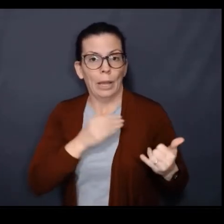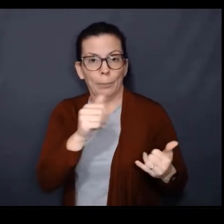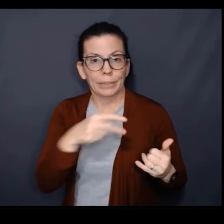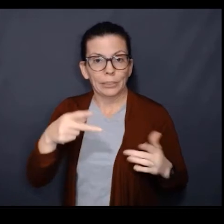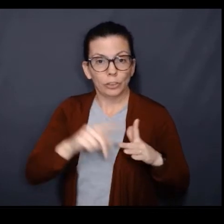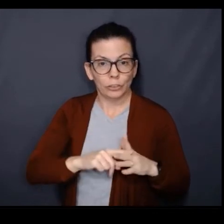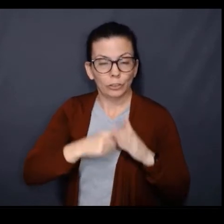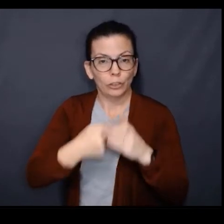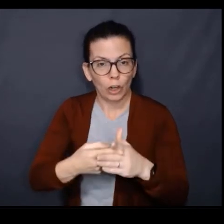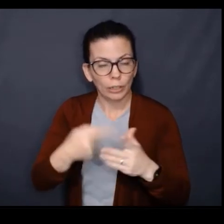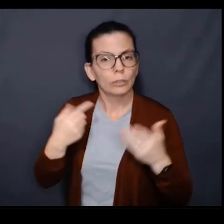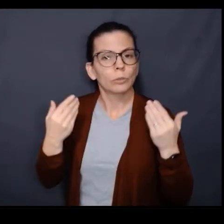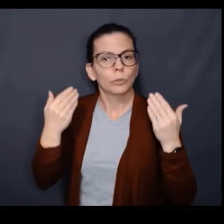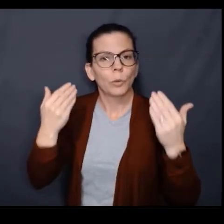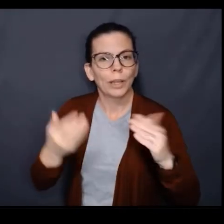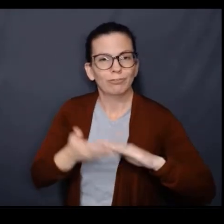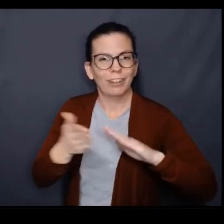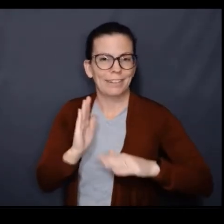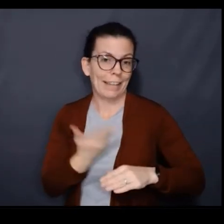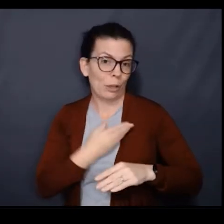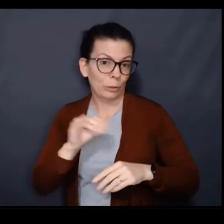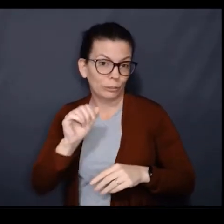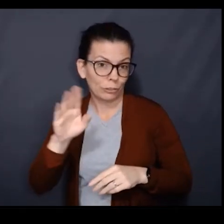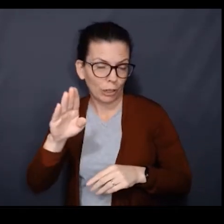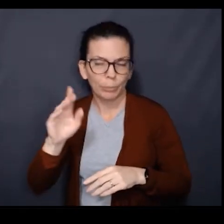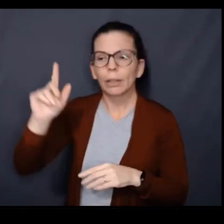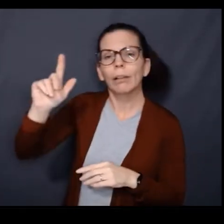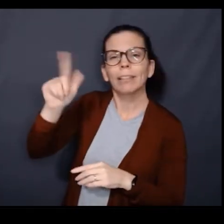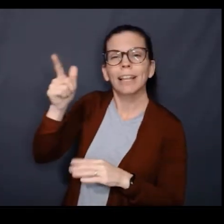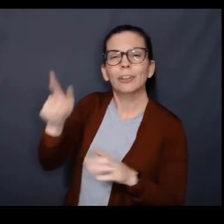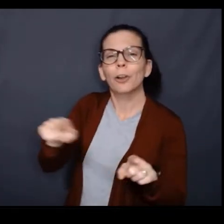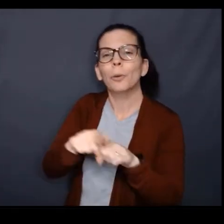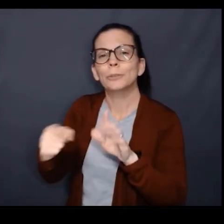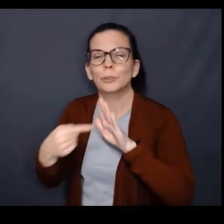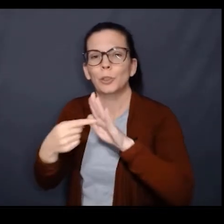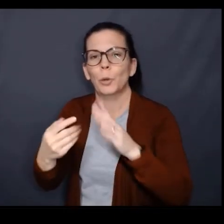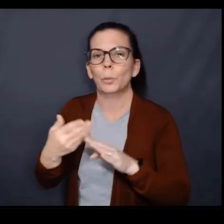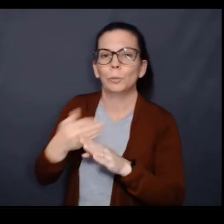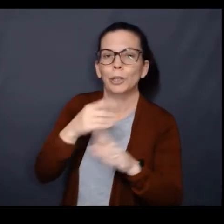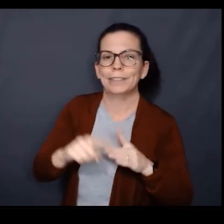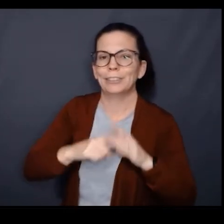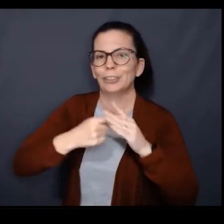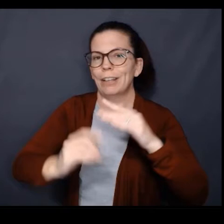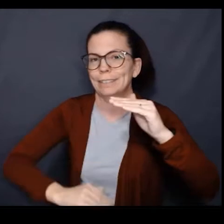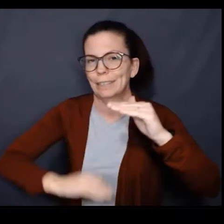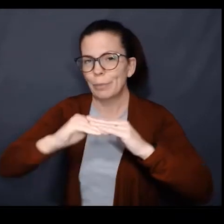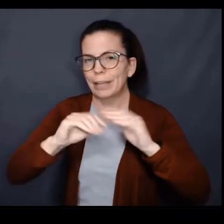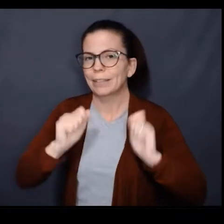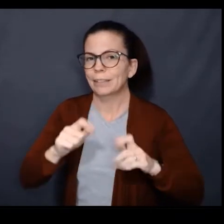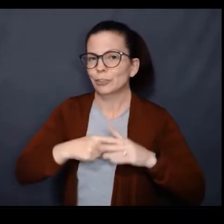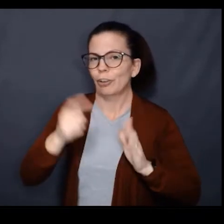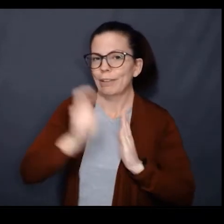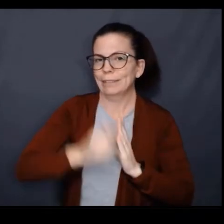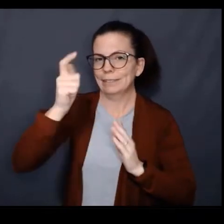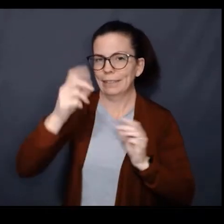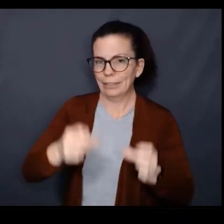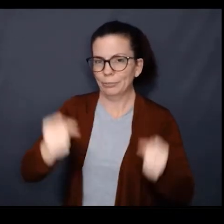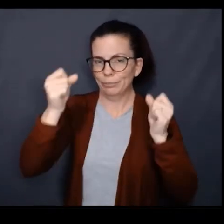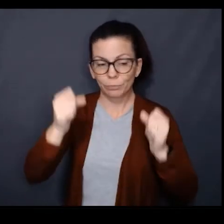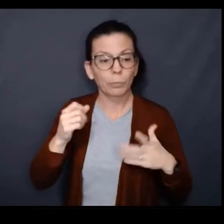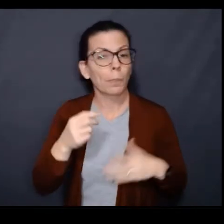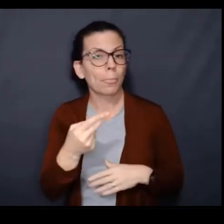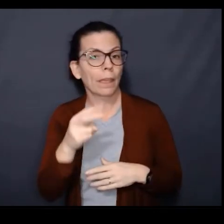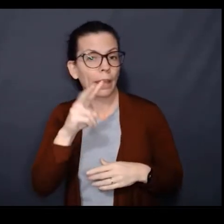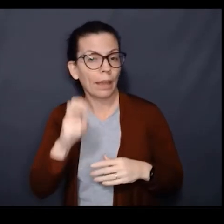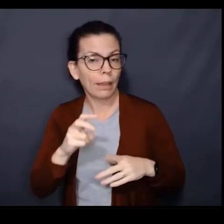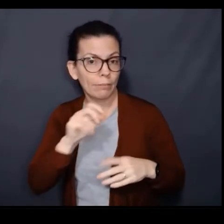Now that our application has started, we can go ahead and run our job. Later on, I'll also show how to pre-initialize capacity so jobs can start instantly.